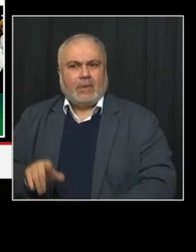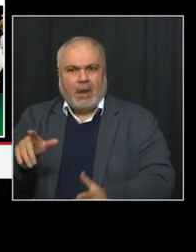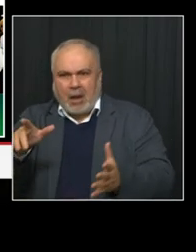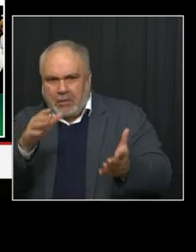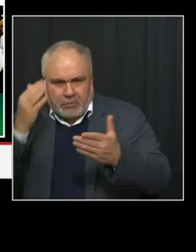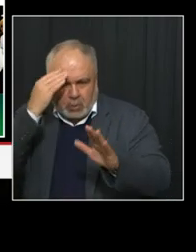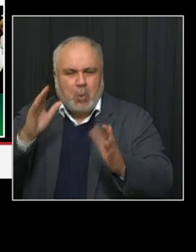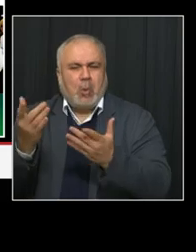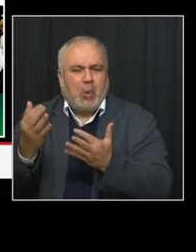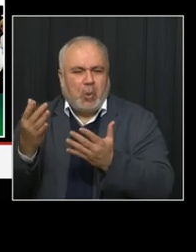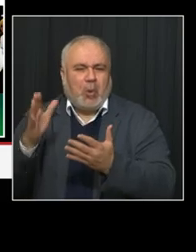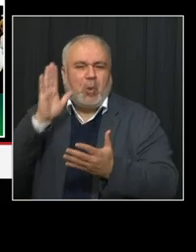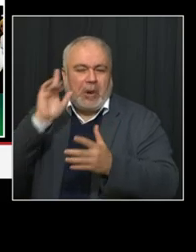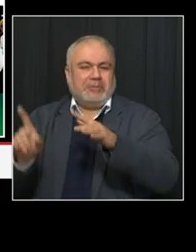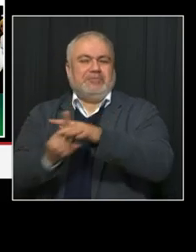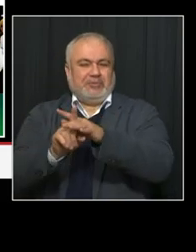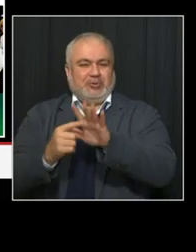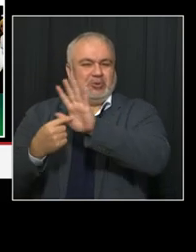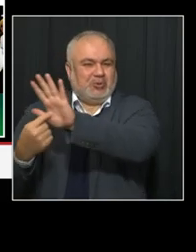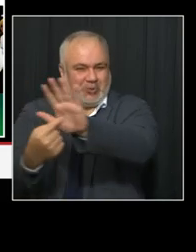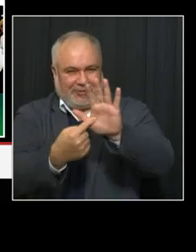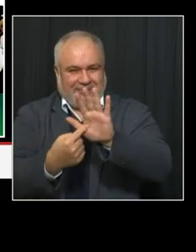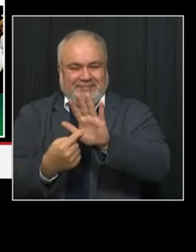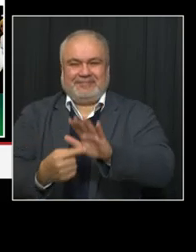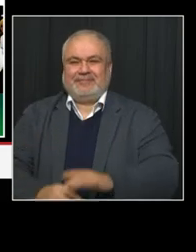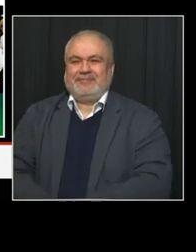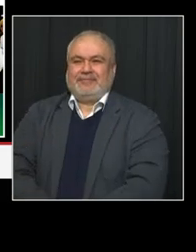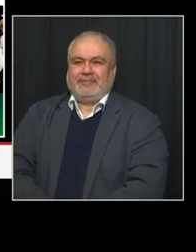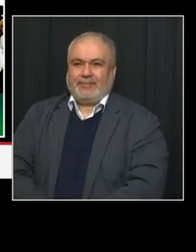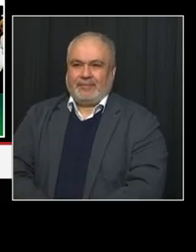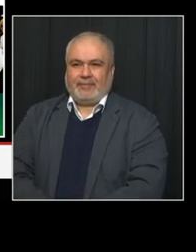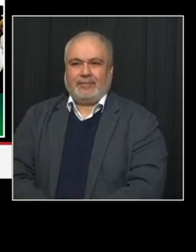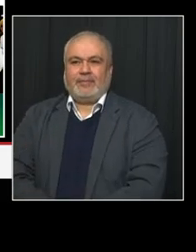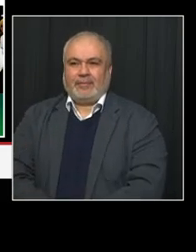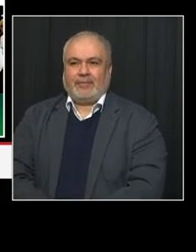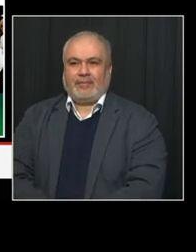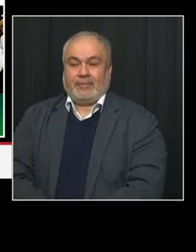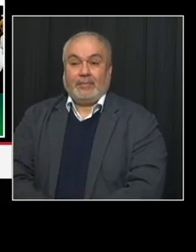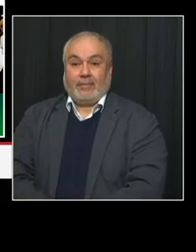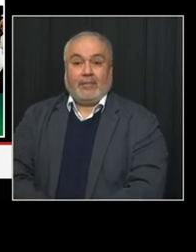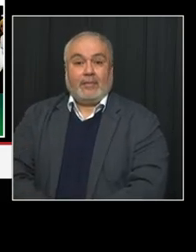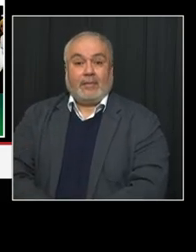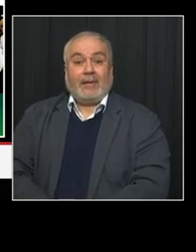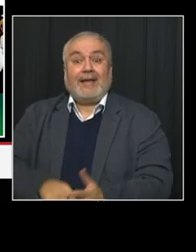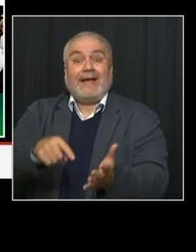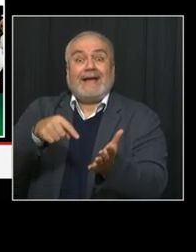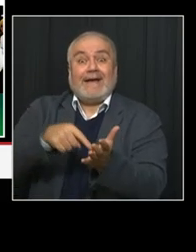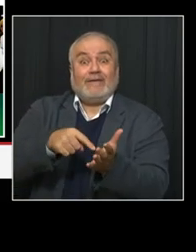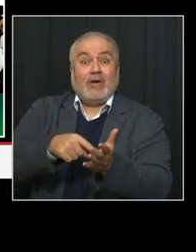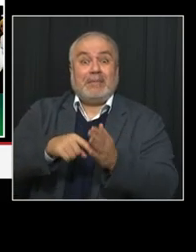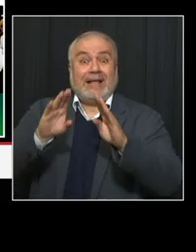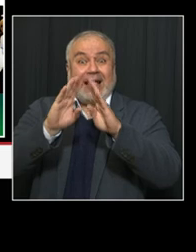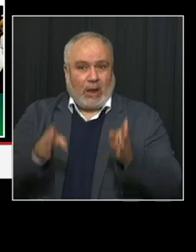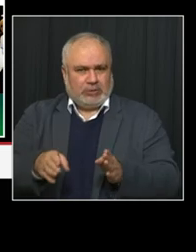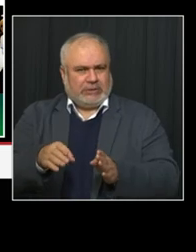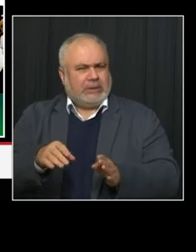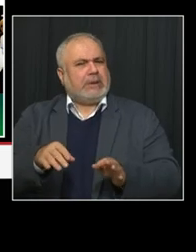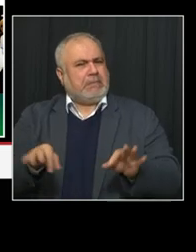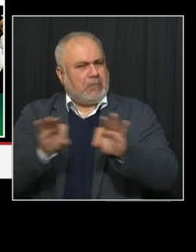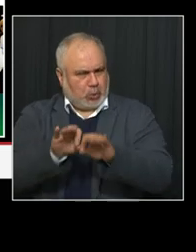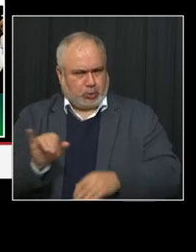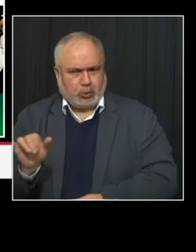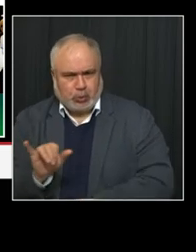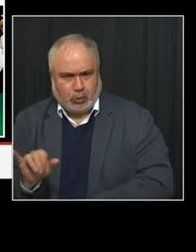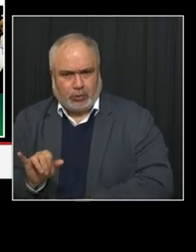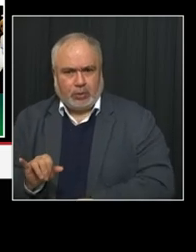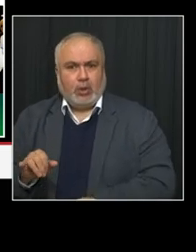The mayor has made affordable housing a key cornerstone of her tenure as mayor, and we're very excited that we've been able to invest in a